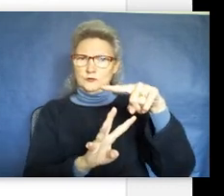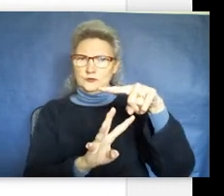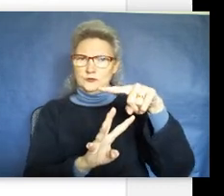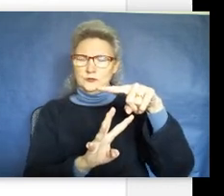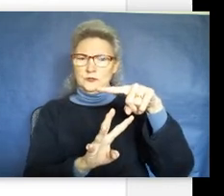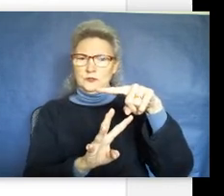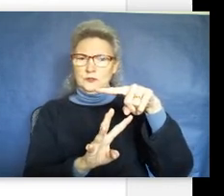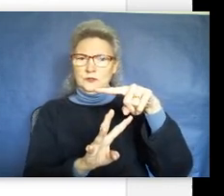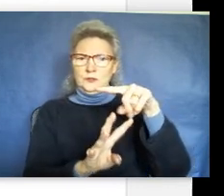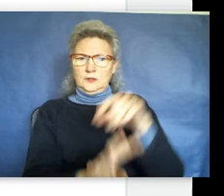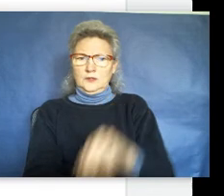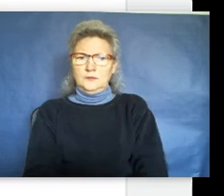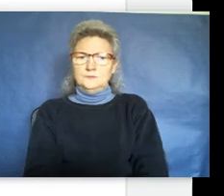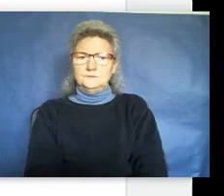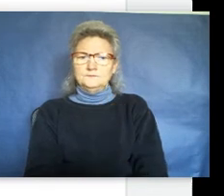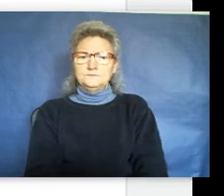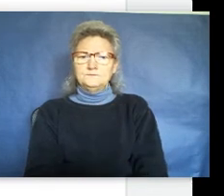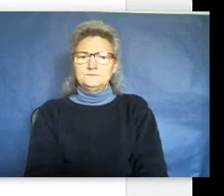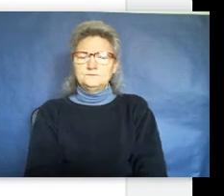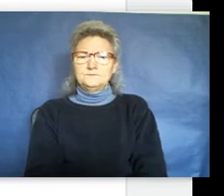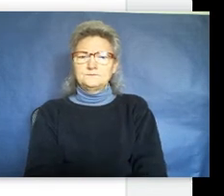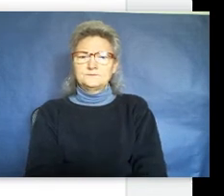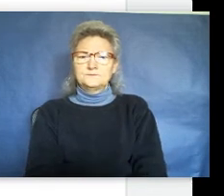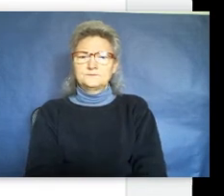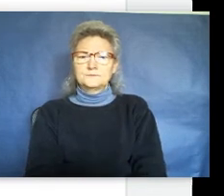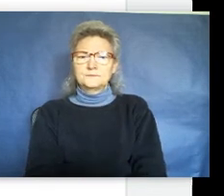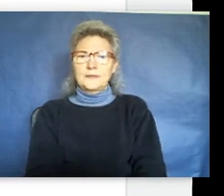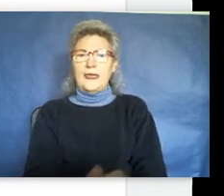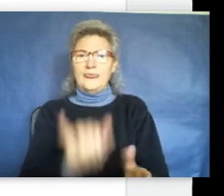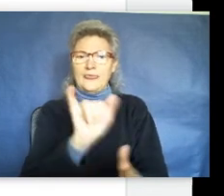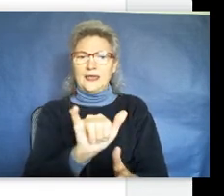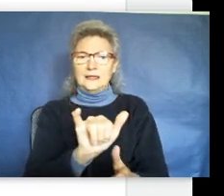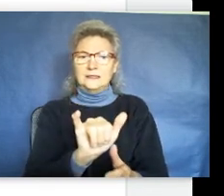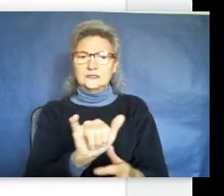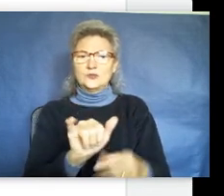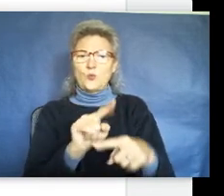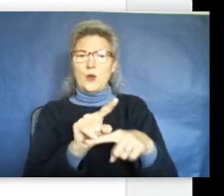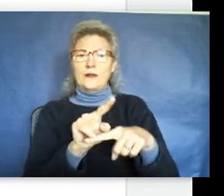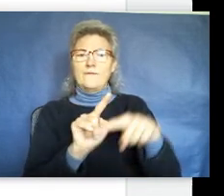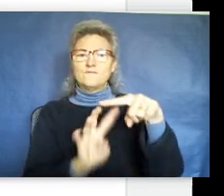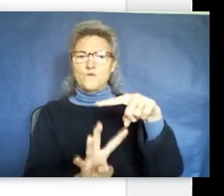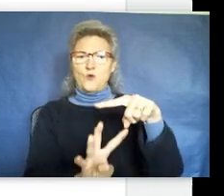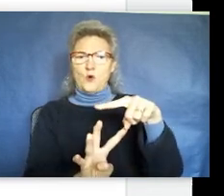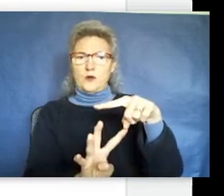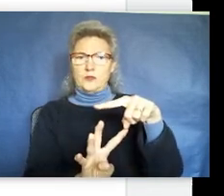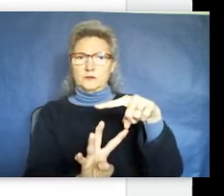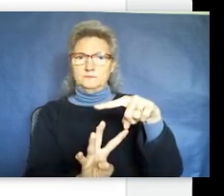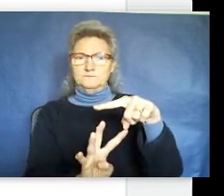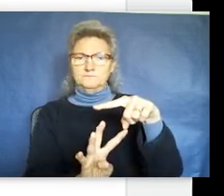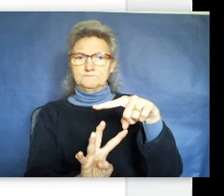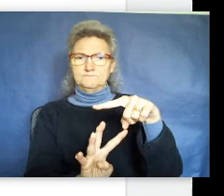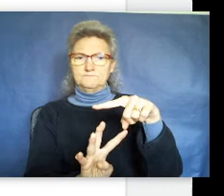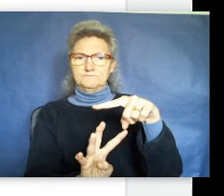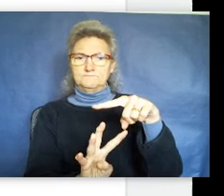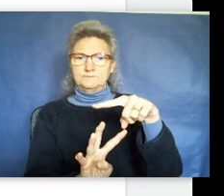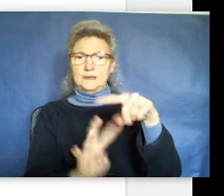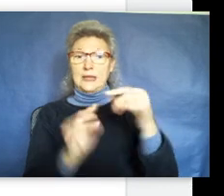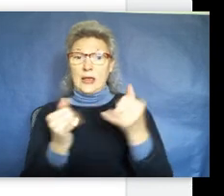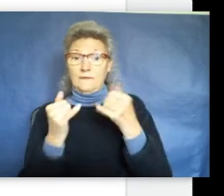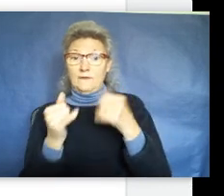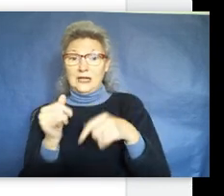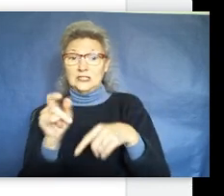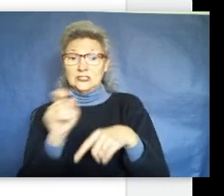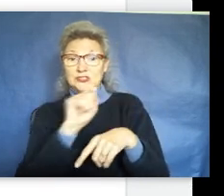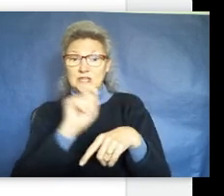so if I'm going to shade this in right here, that is 1/4. Now, if I